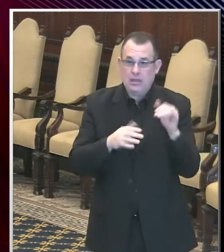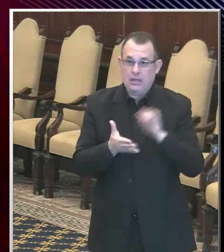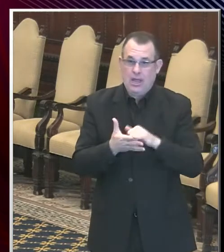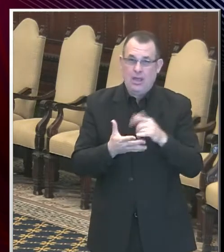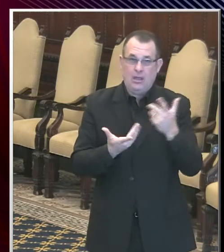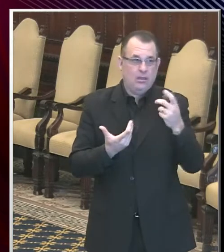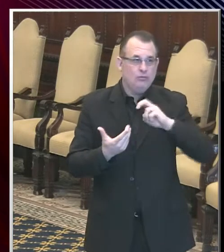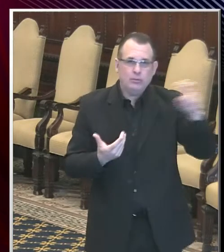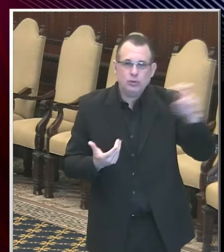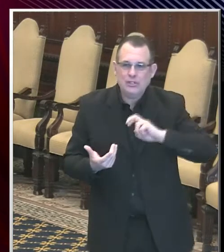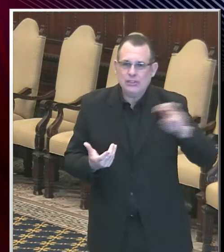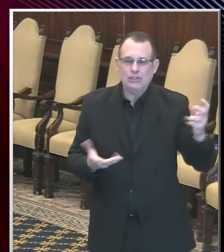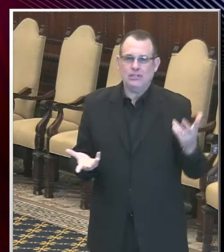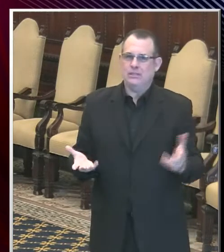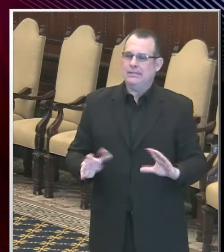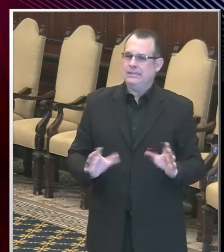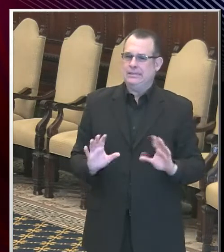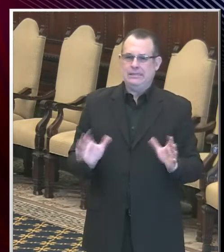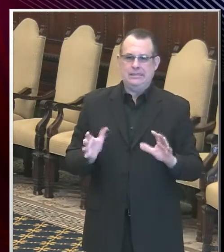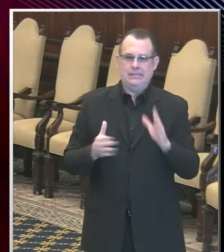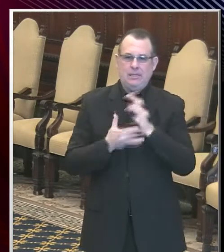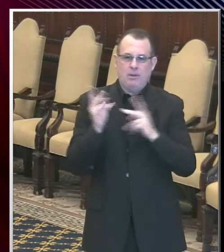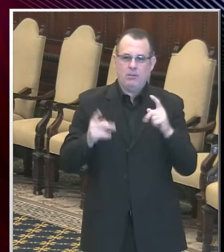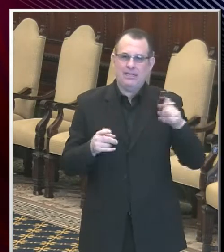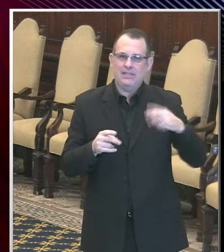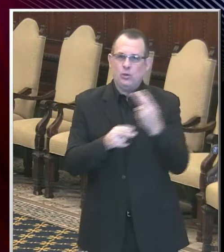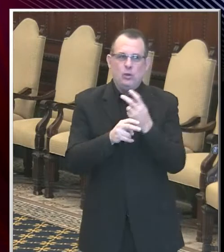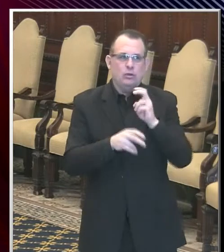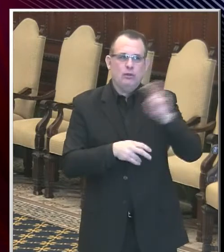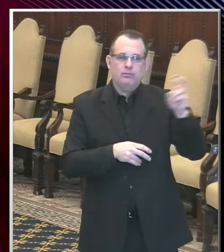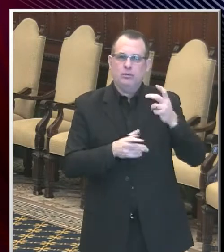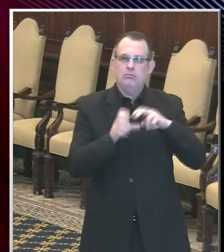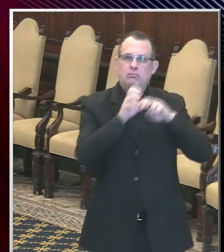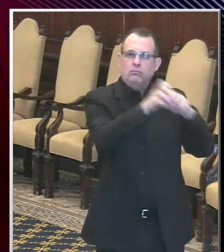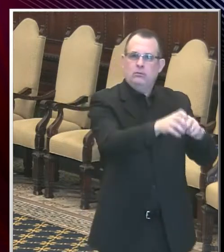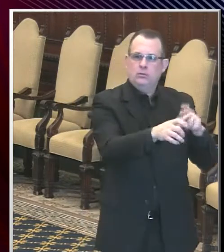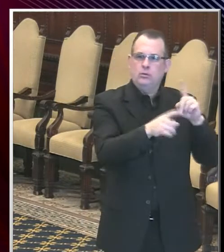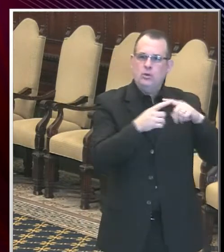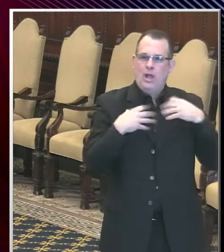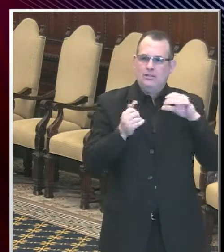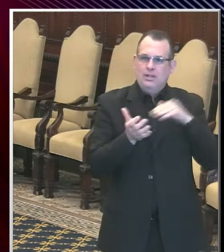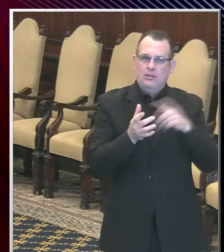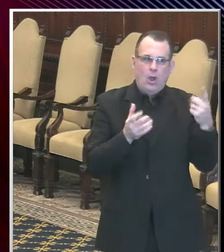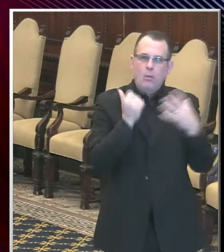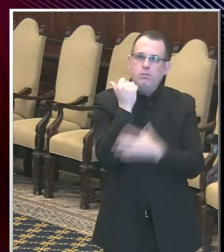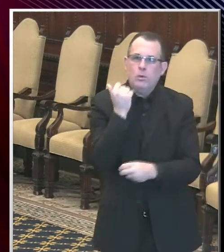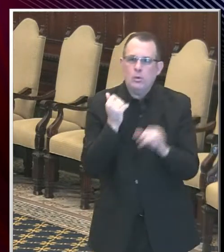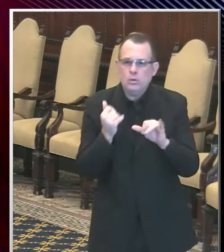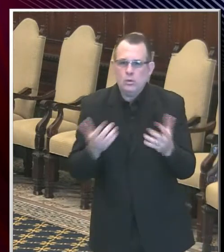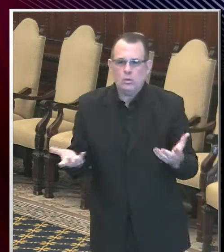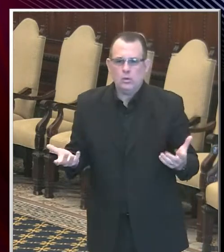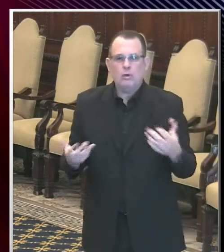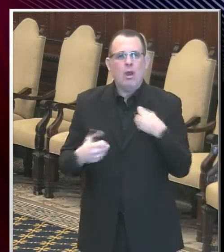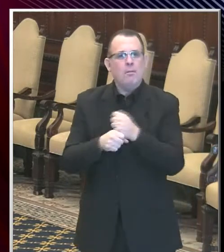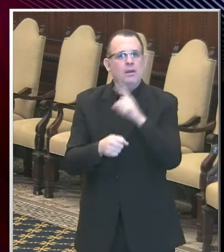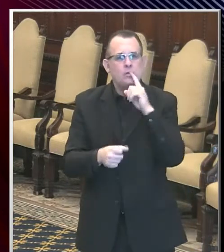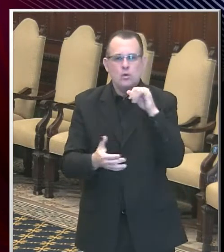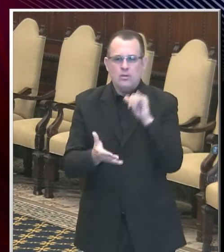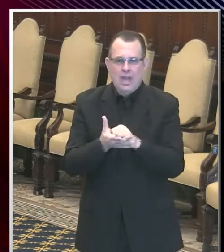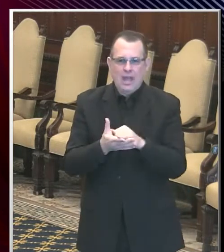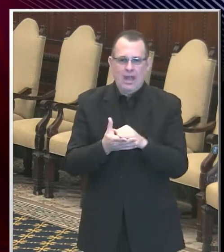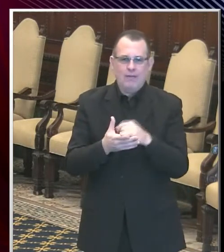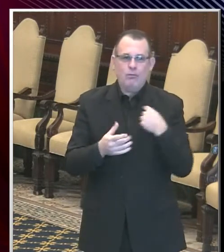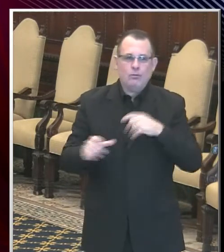service, because of people utilization in neighborhoods who are poor. So we want to make sure that whatever we did